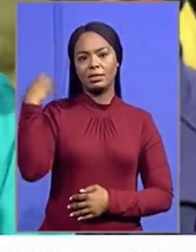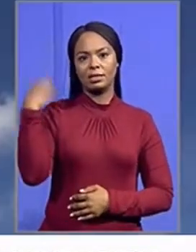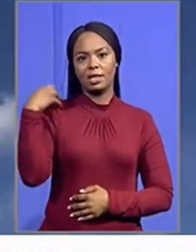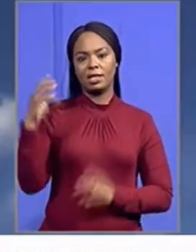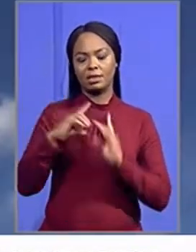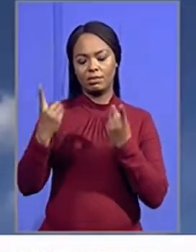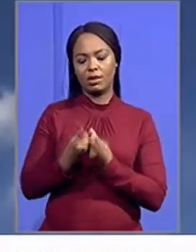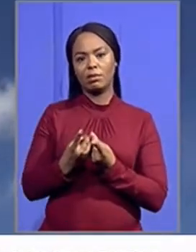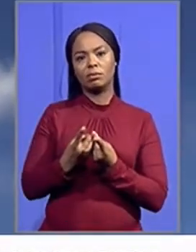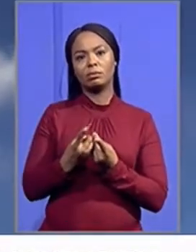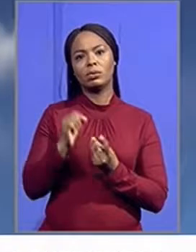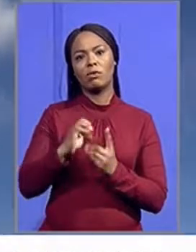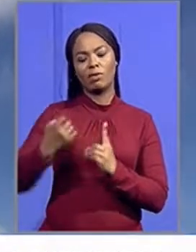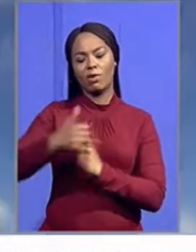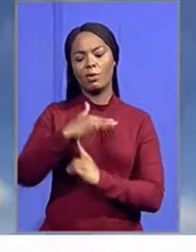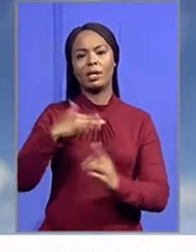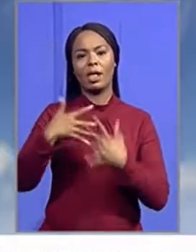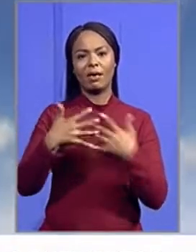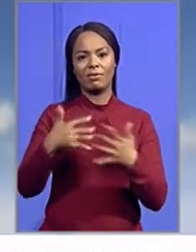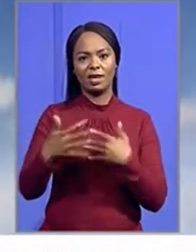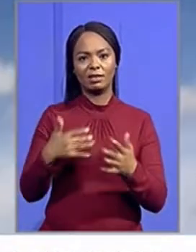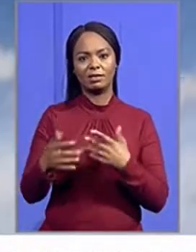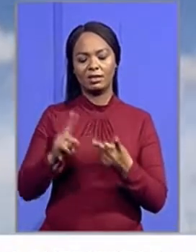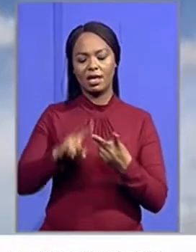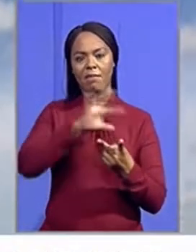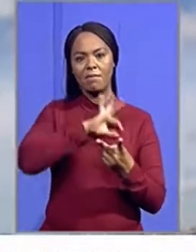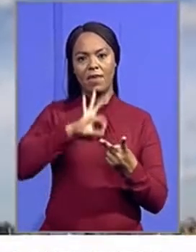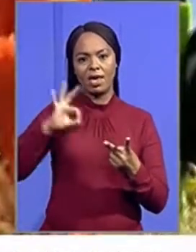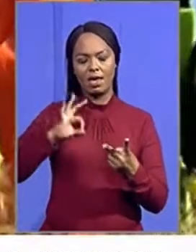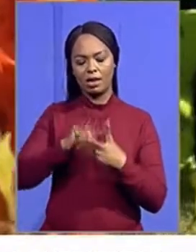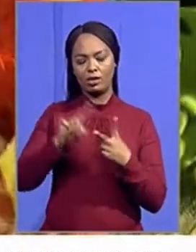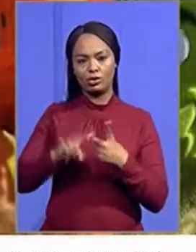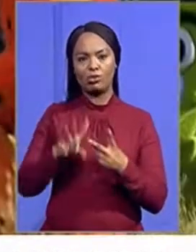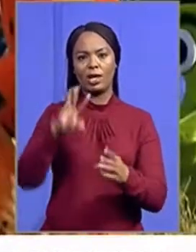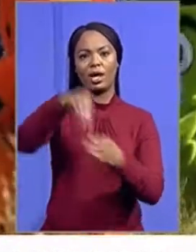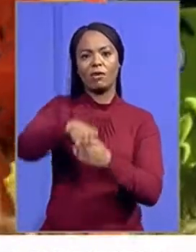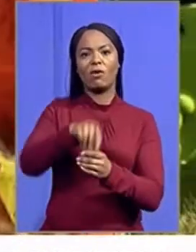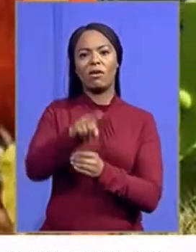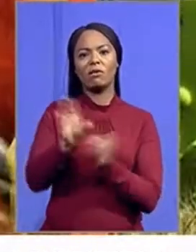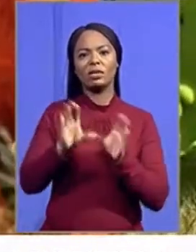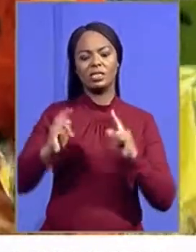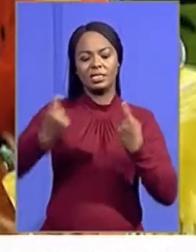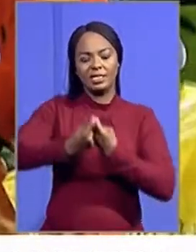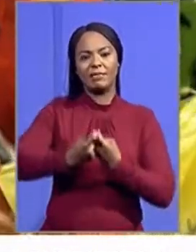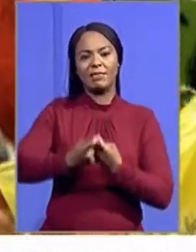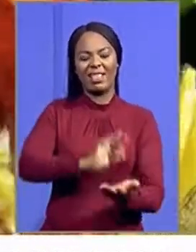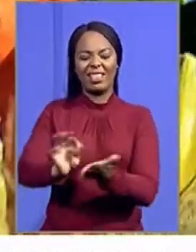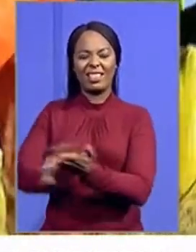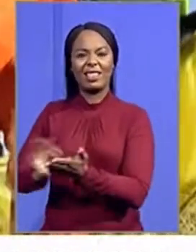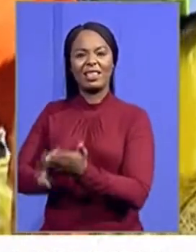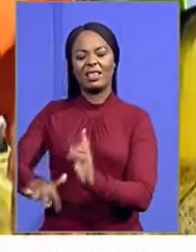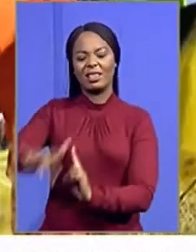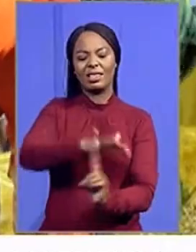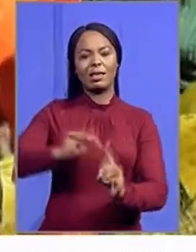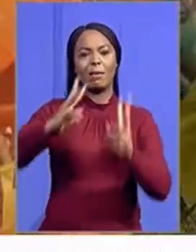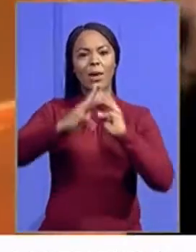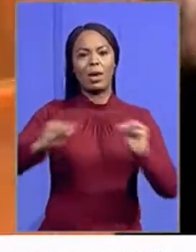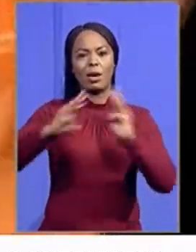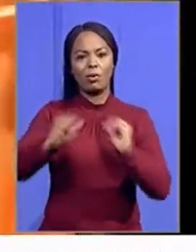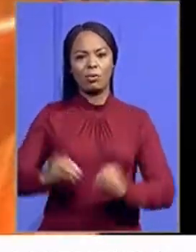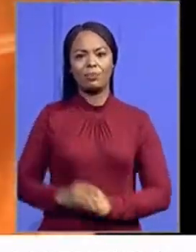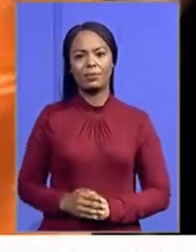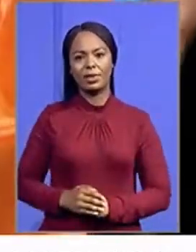gagwe le mmeyero mmasepala wa Mangaung ba tsere karolo mo lenaaneng la go phepafatsa motsesetoropo wa kagisano. Diranta di le dimilione di beetswe thoko